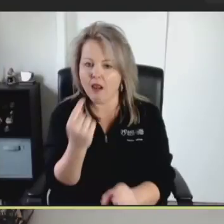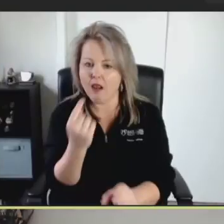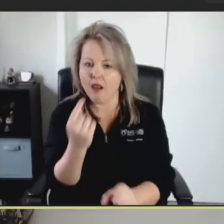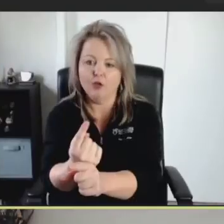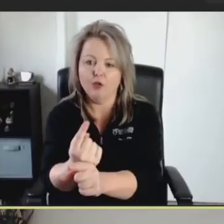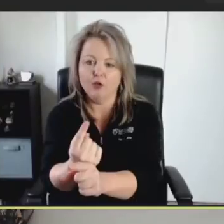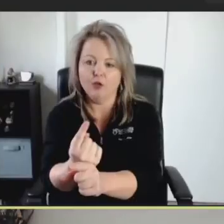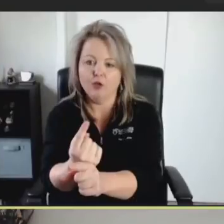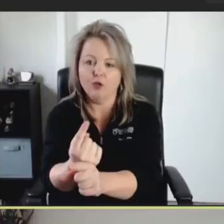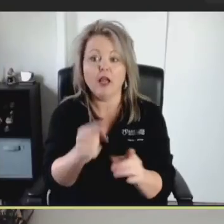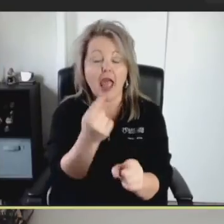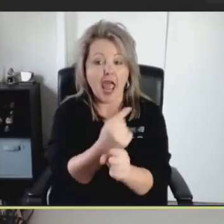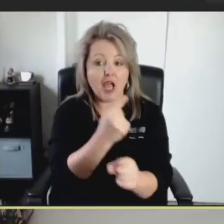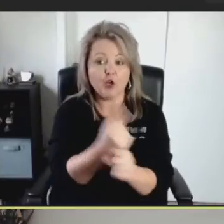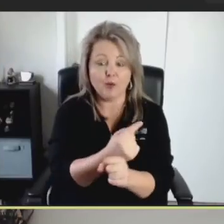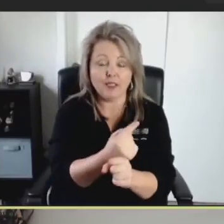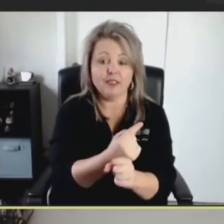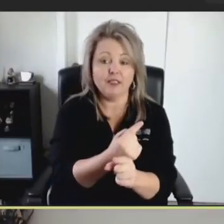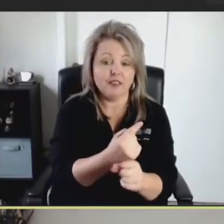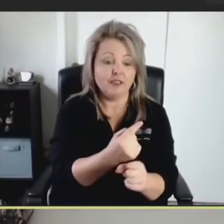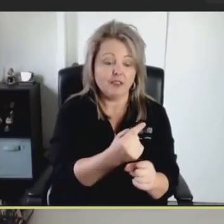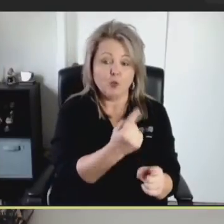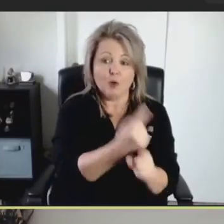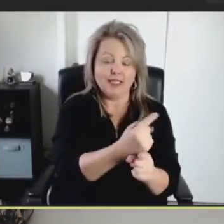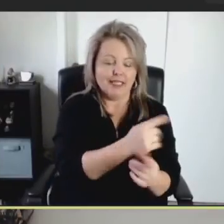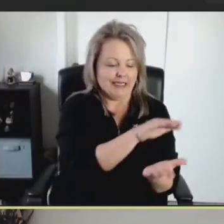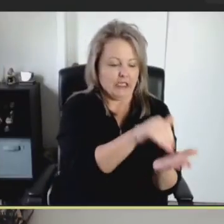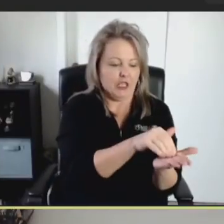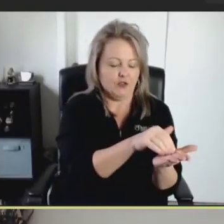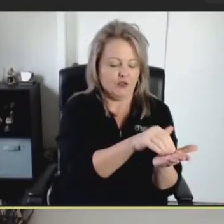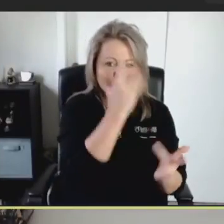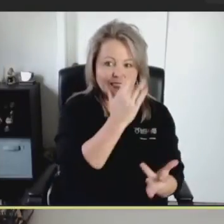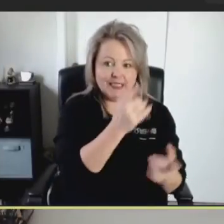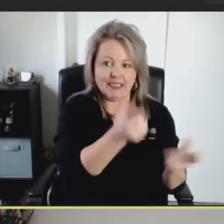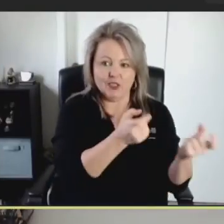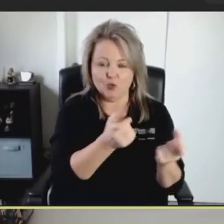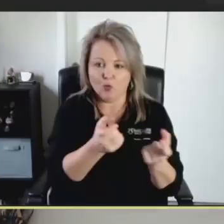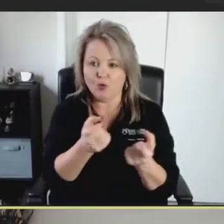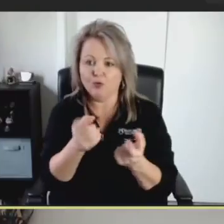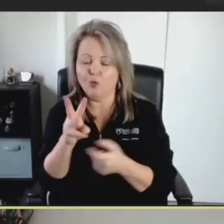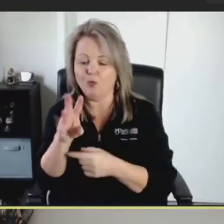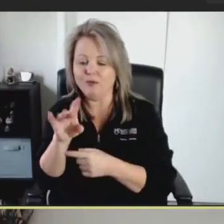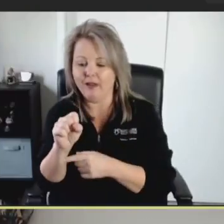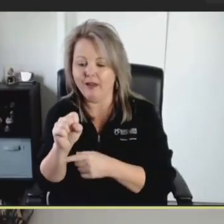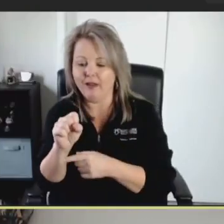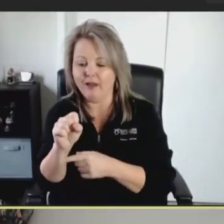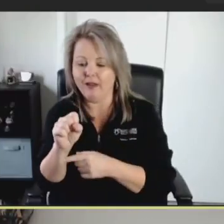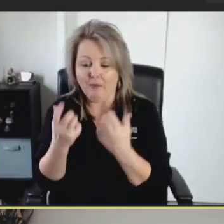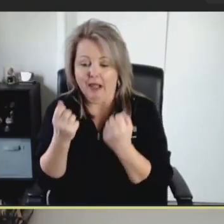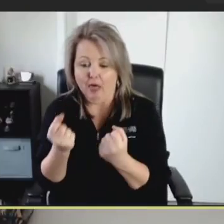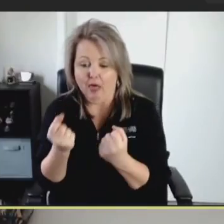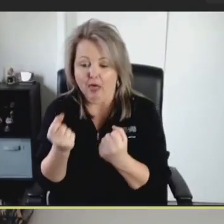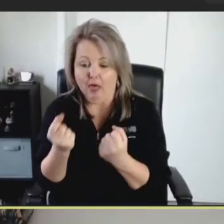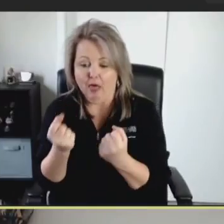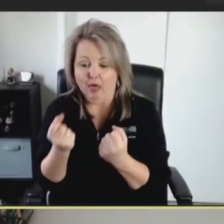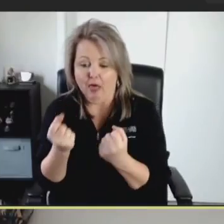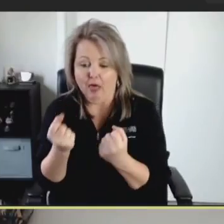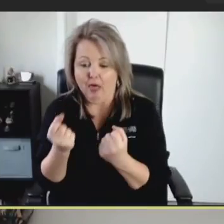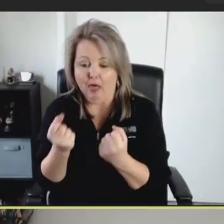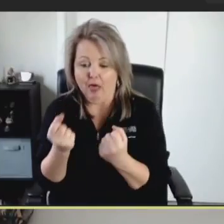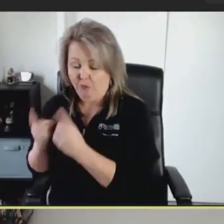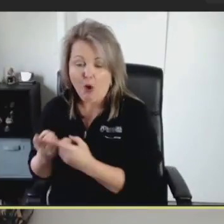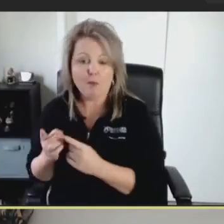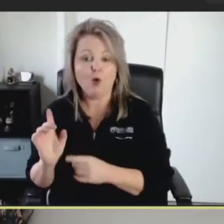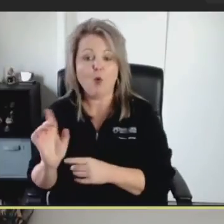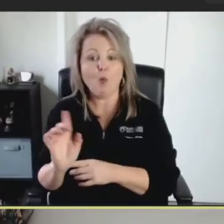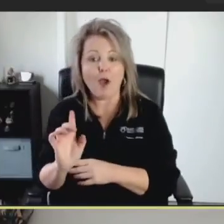recommend are Centers for Disease Control, Wisconsin Department of Health Services, our health department, or your health department where you live,